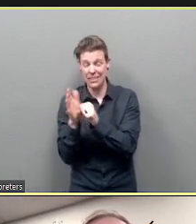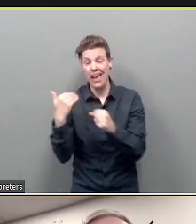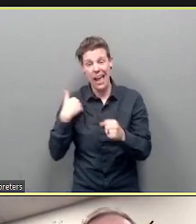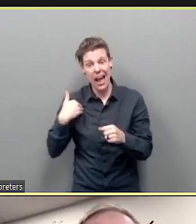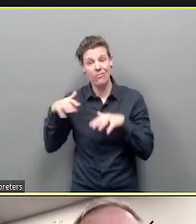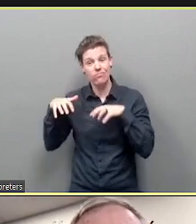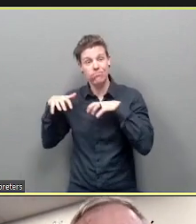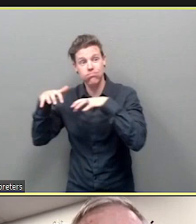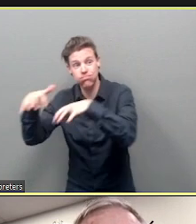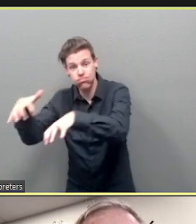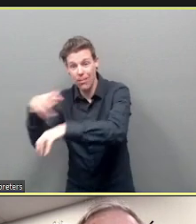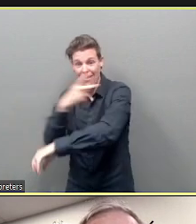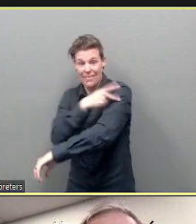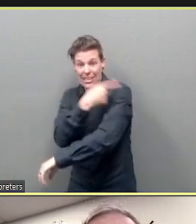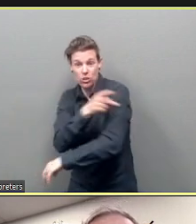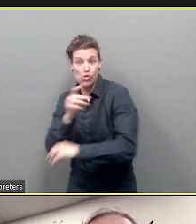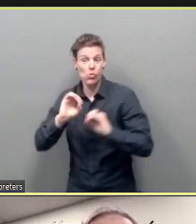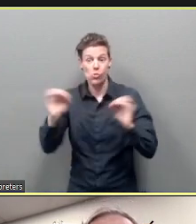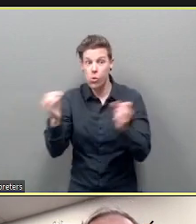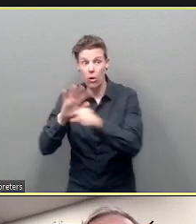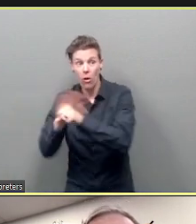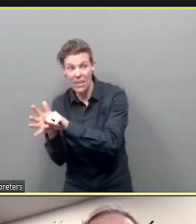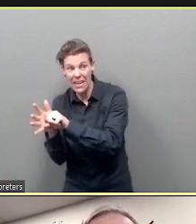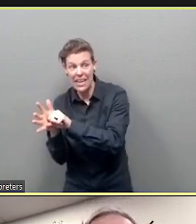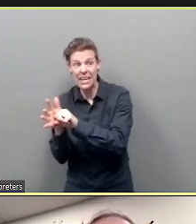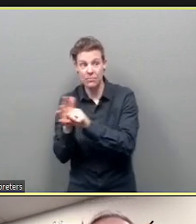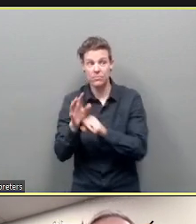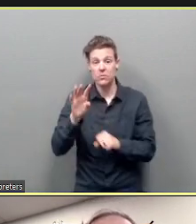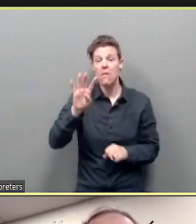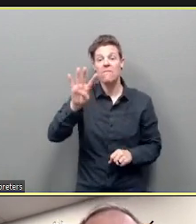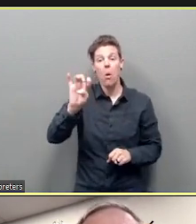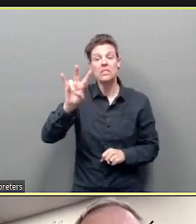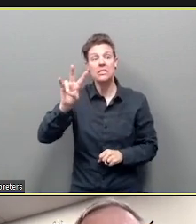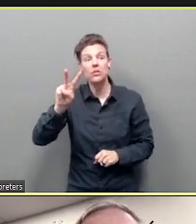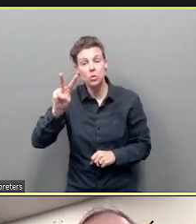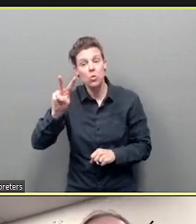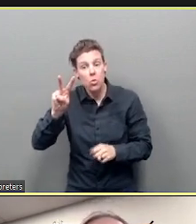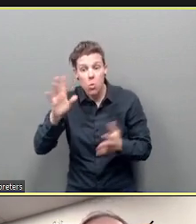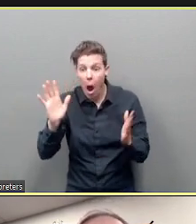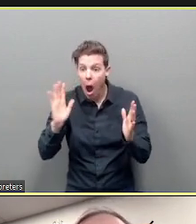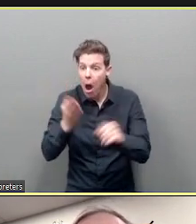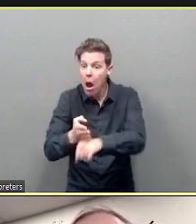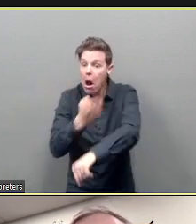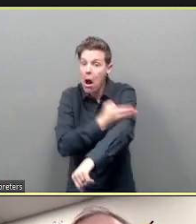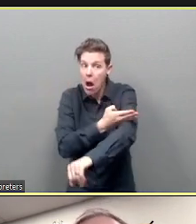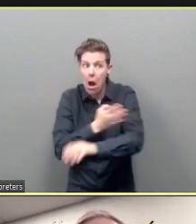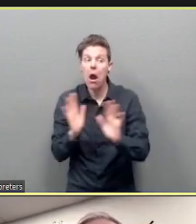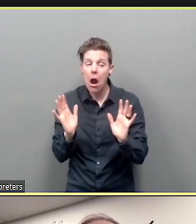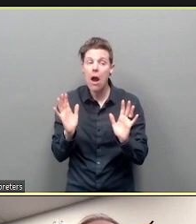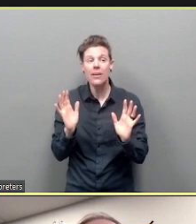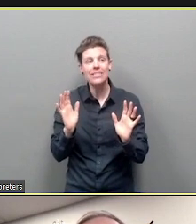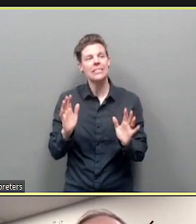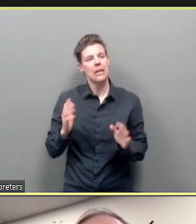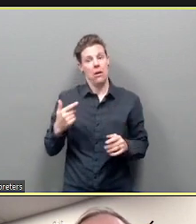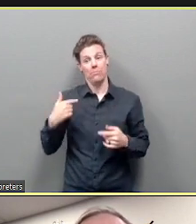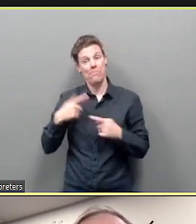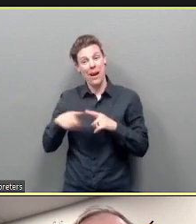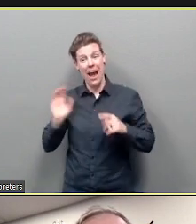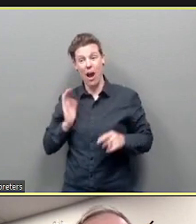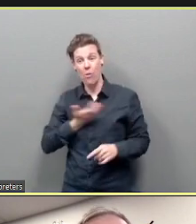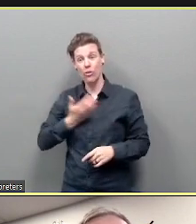looks better, but we talked to them yesterday and they are still struggling. They're struggling getting staff. They're struggling covering shifts. They're